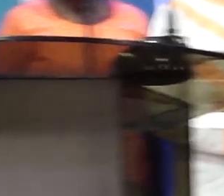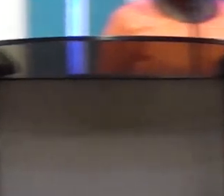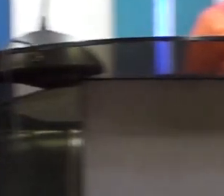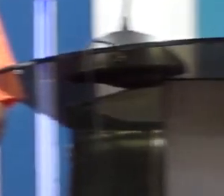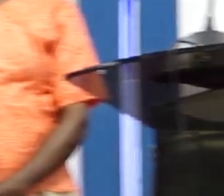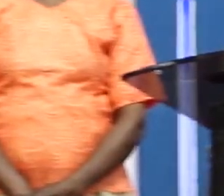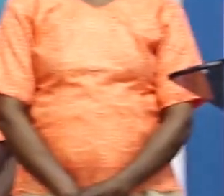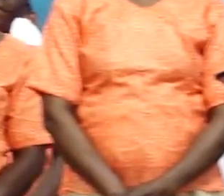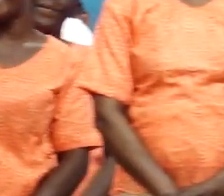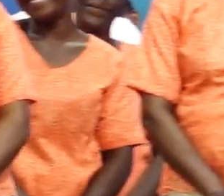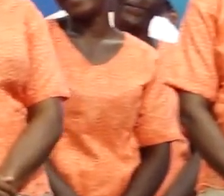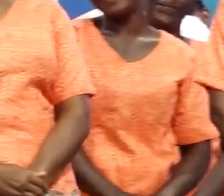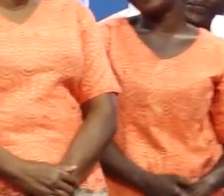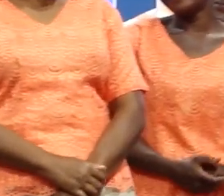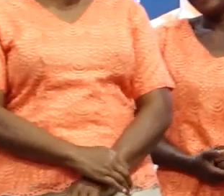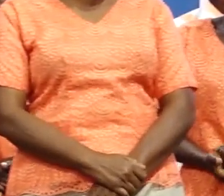niteremke chini should I come down.